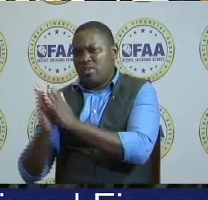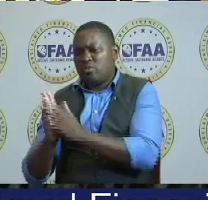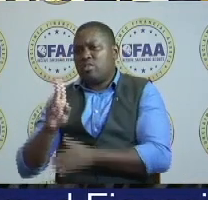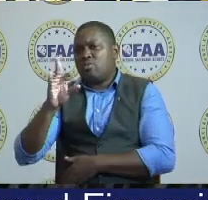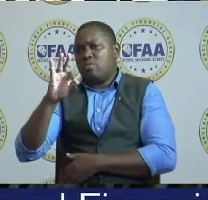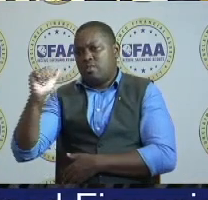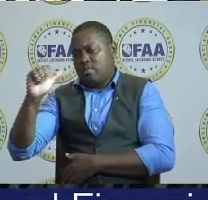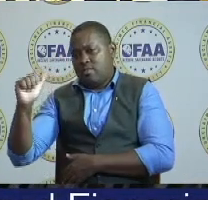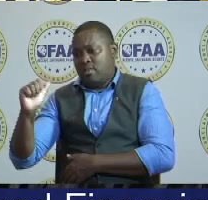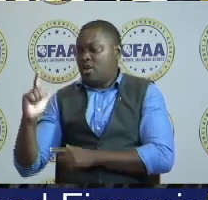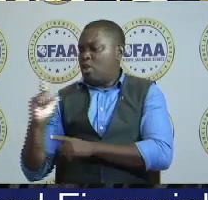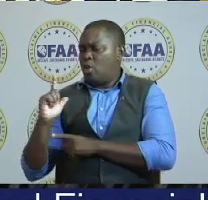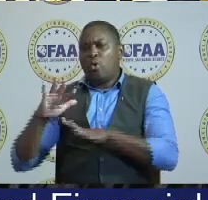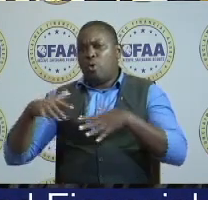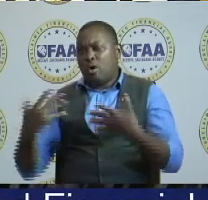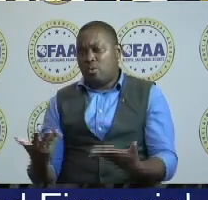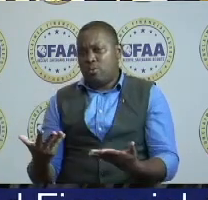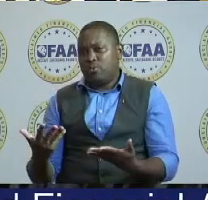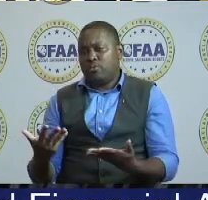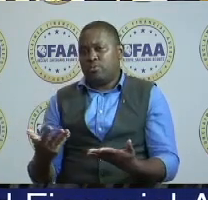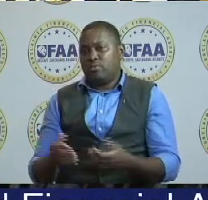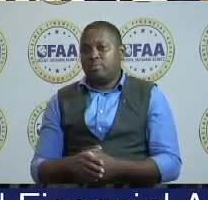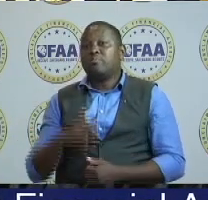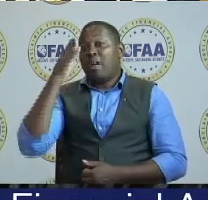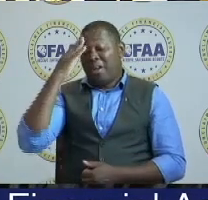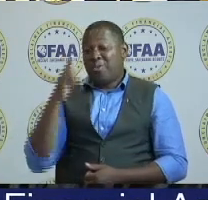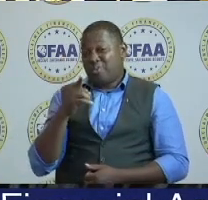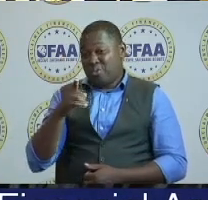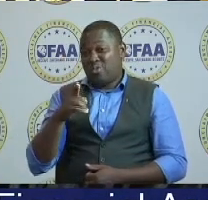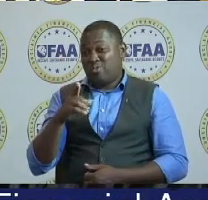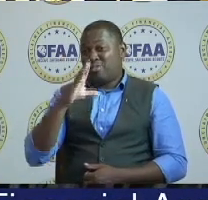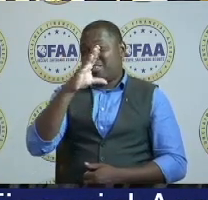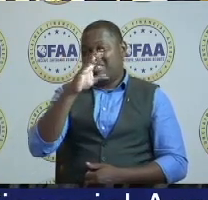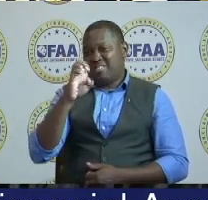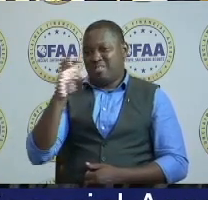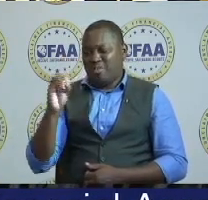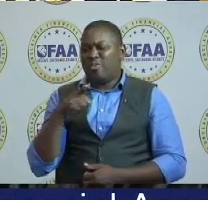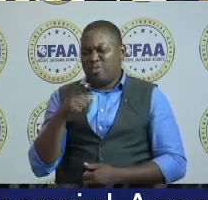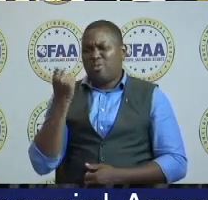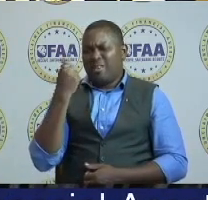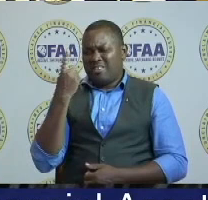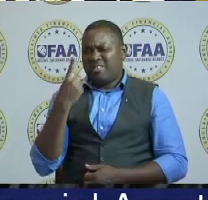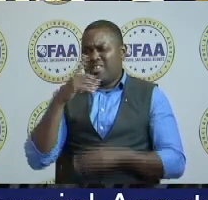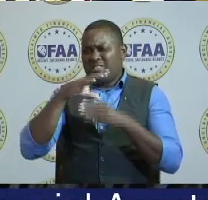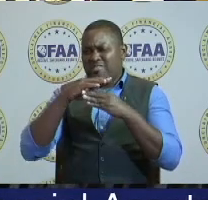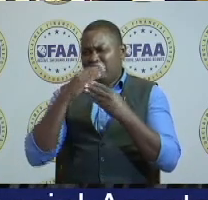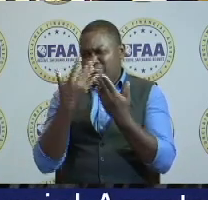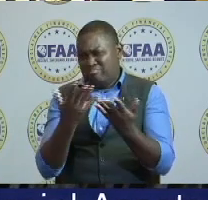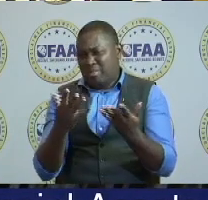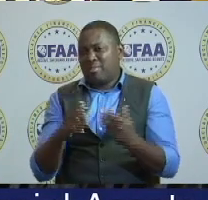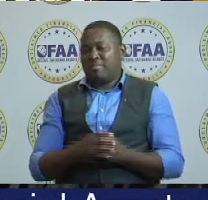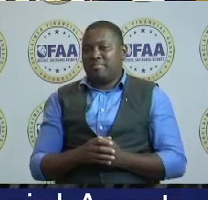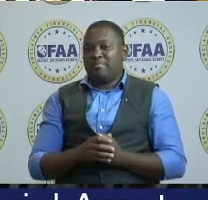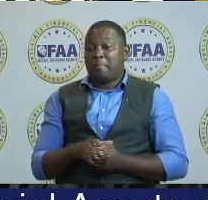two questions in one. And I know, CEO, with your grasp of this documents here, I think I'll start off with you. Okay.